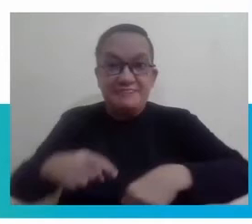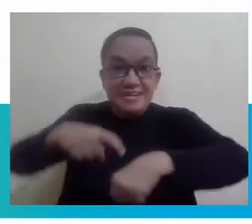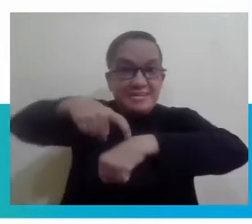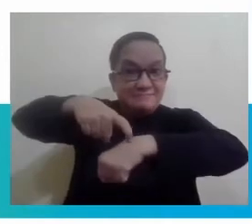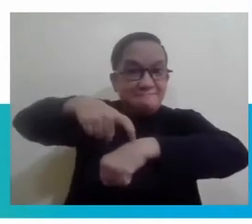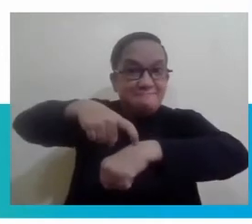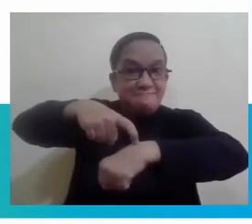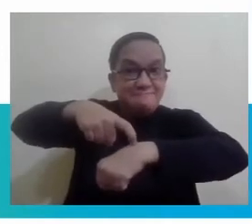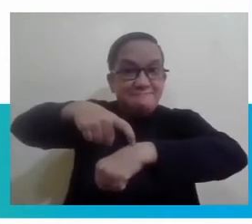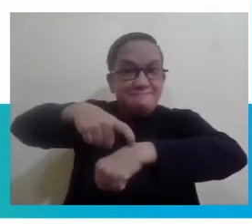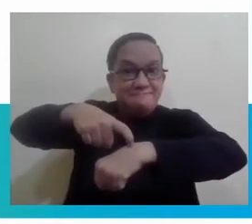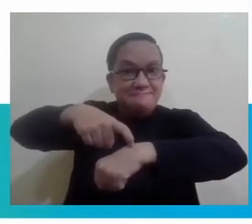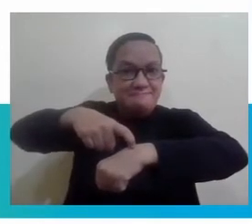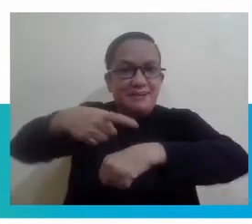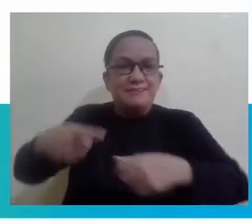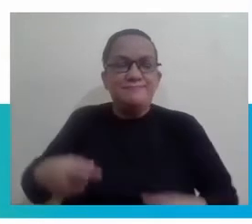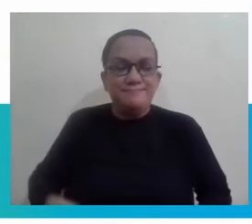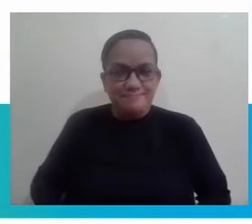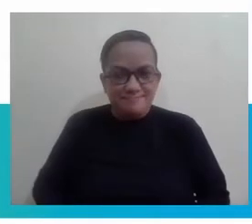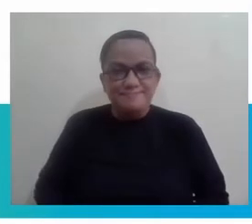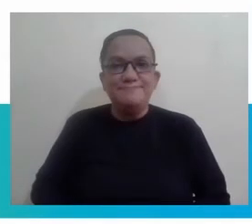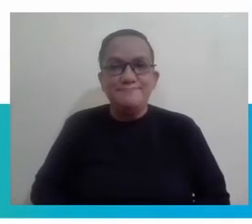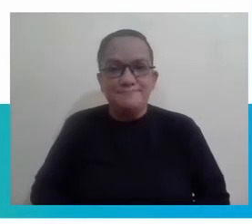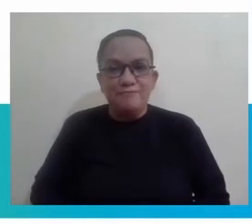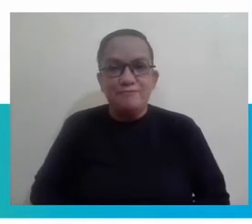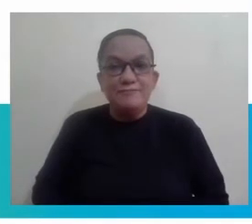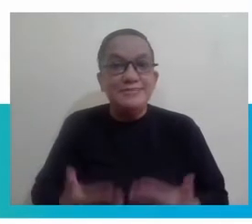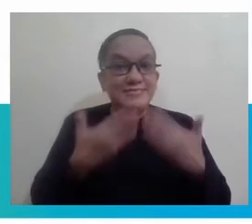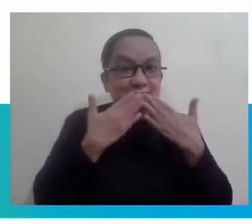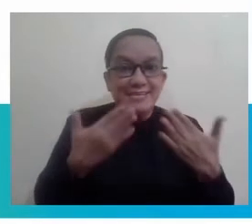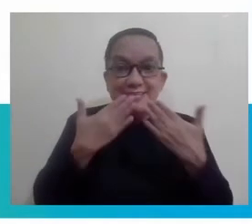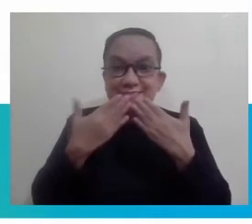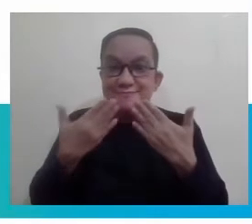And now let's dive into this exciting session together.